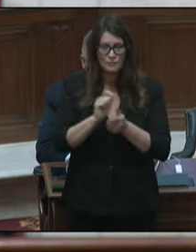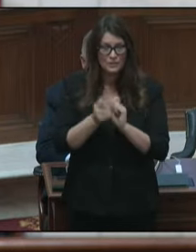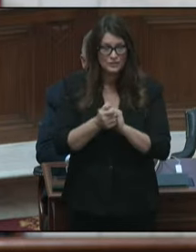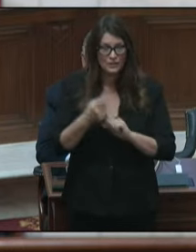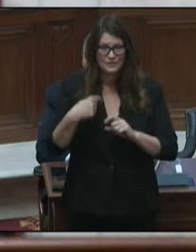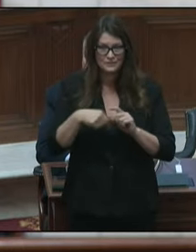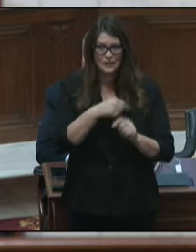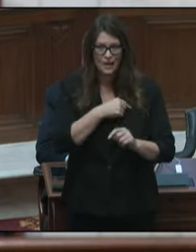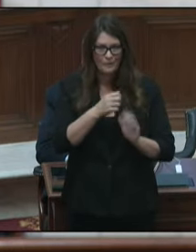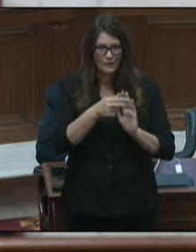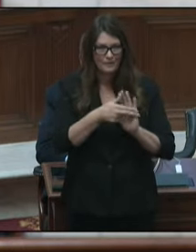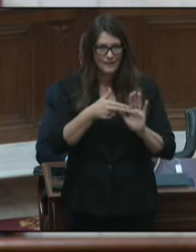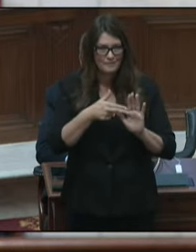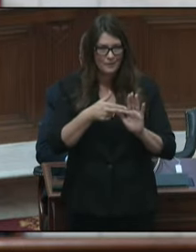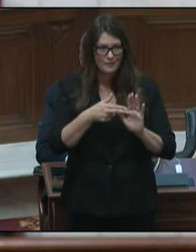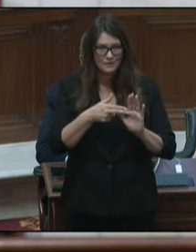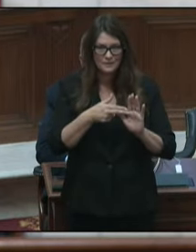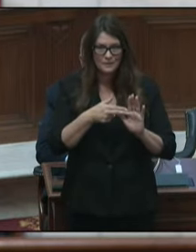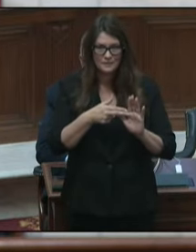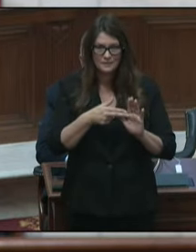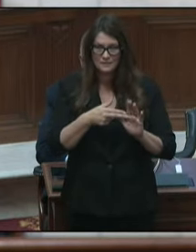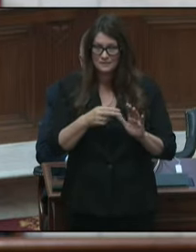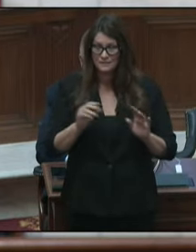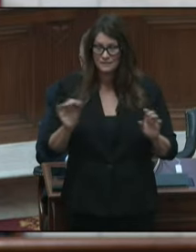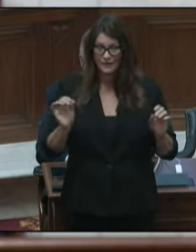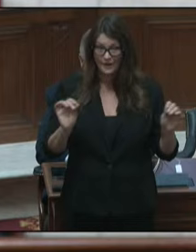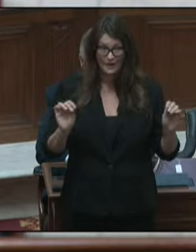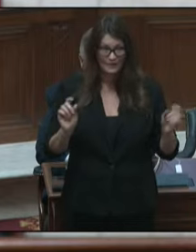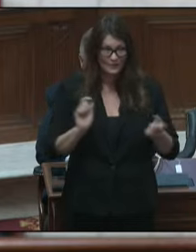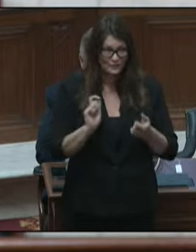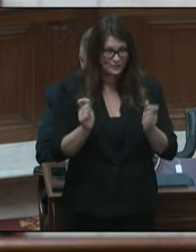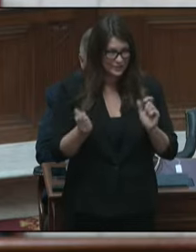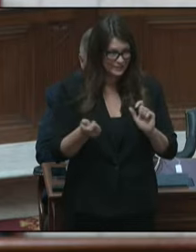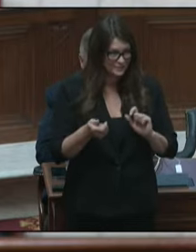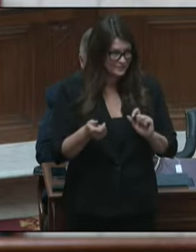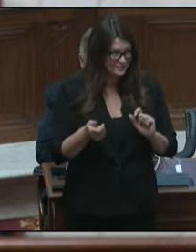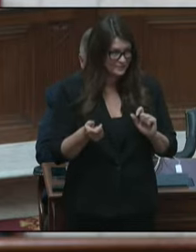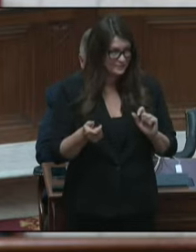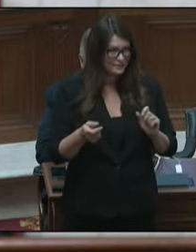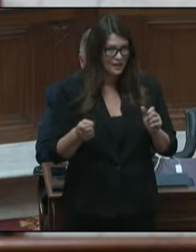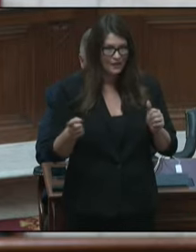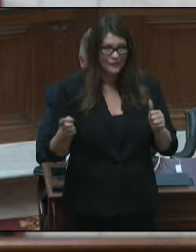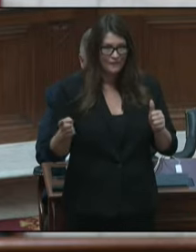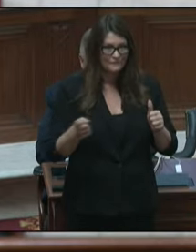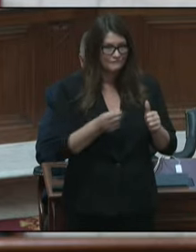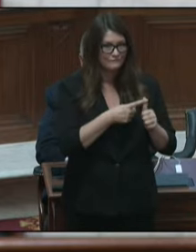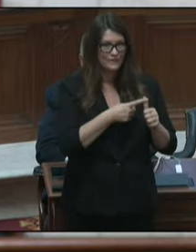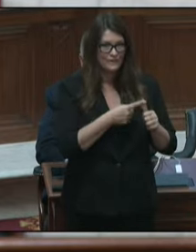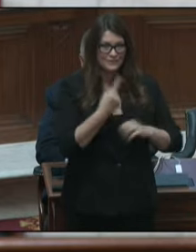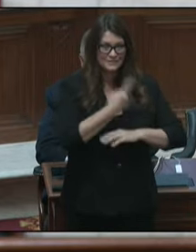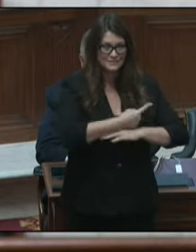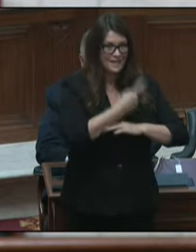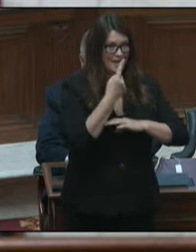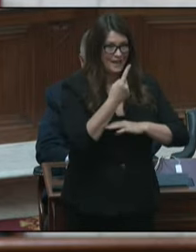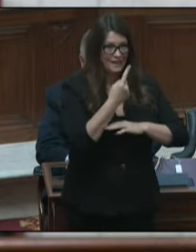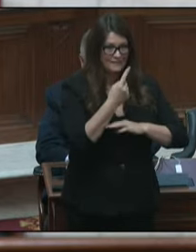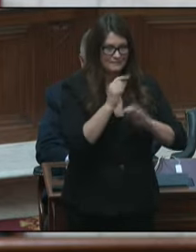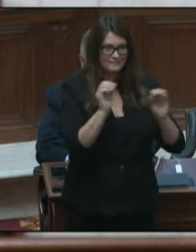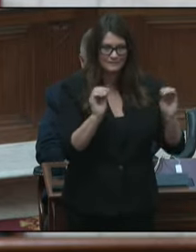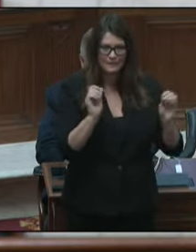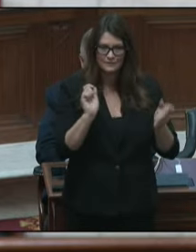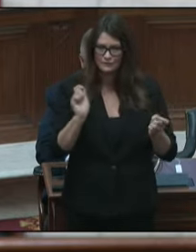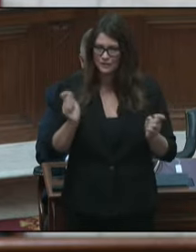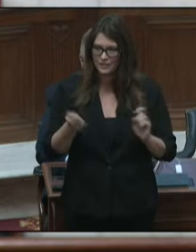Nothing changed. Nothing changed. From the first crack out of the box, nothing